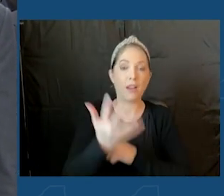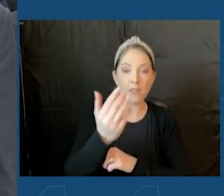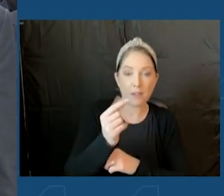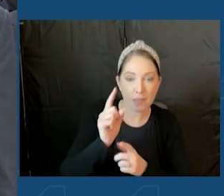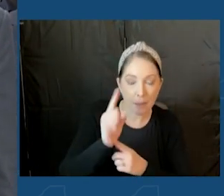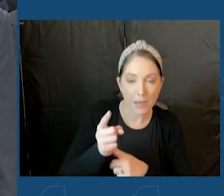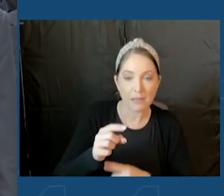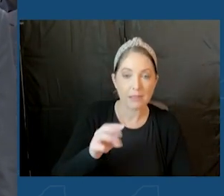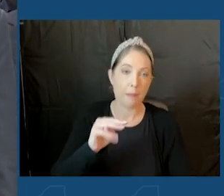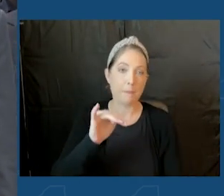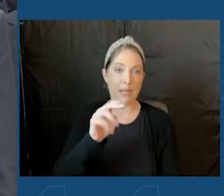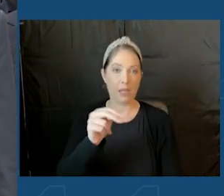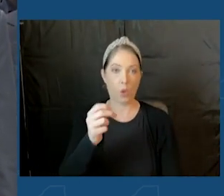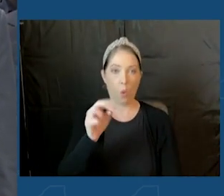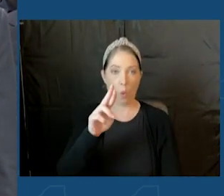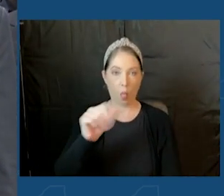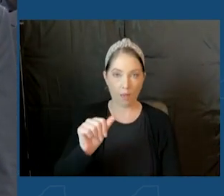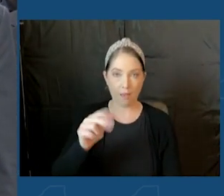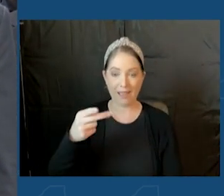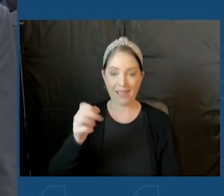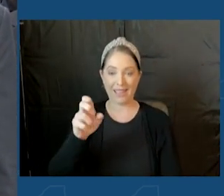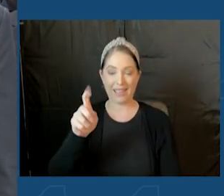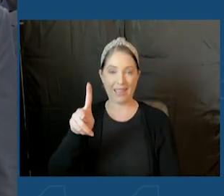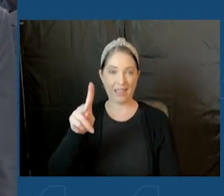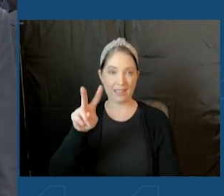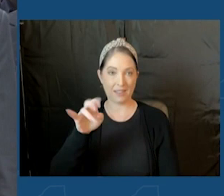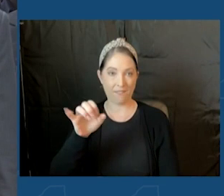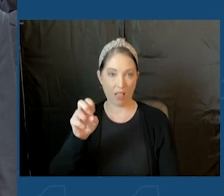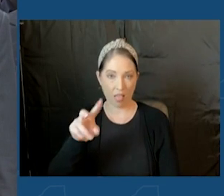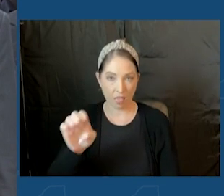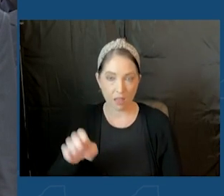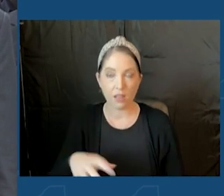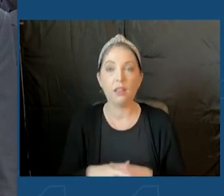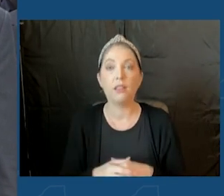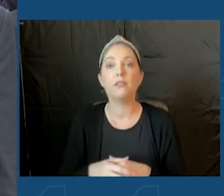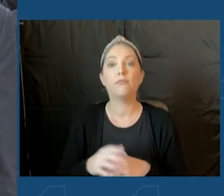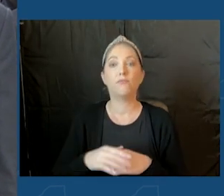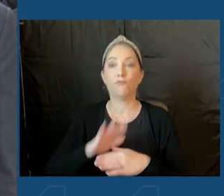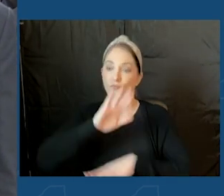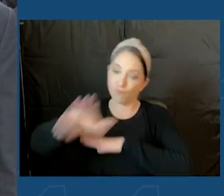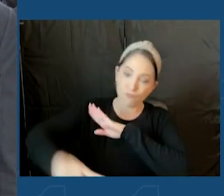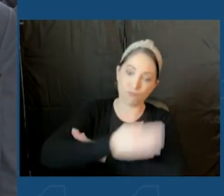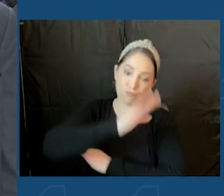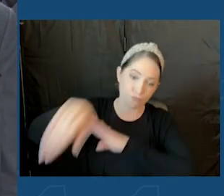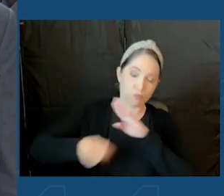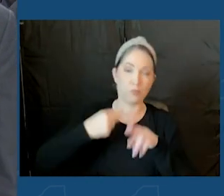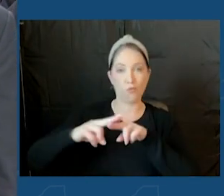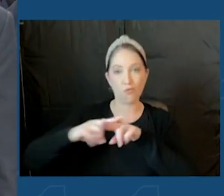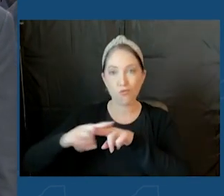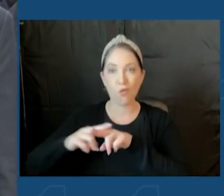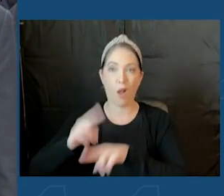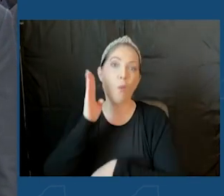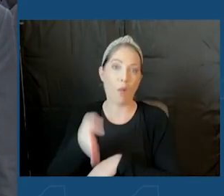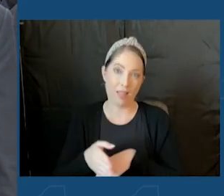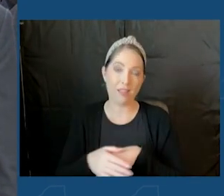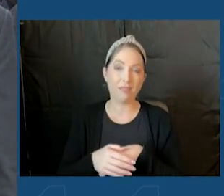And the West Hempstead branch will gain through train service around the clock. So these new schedules will